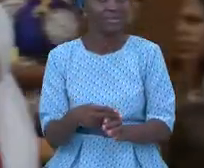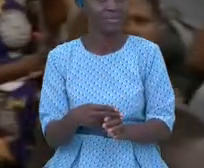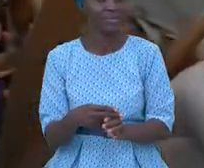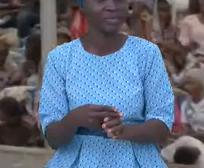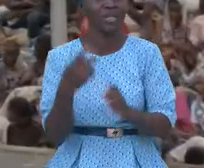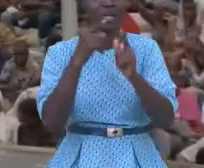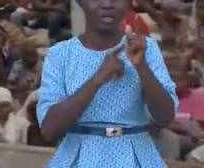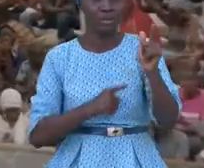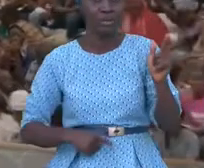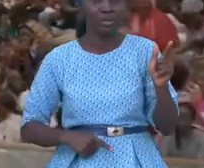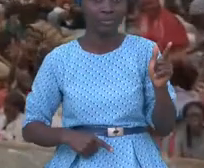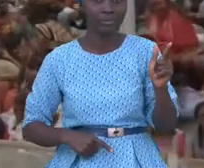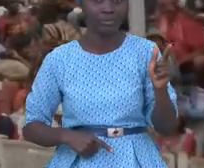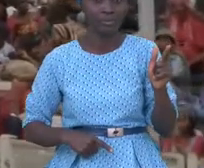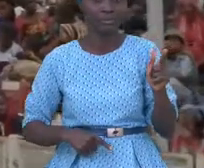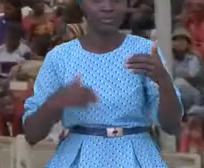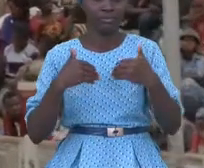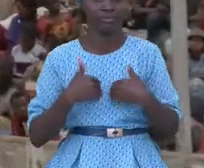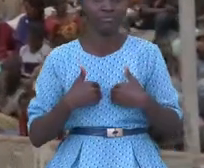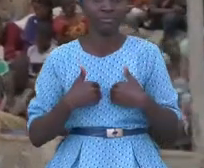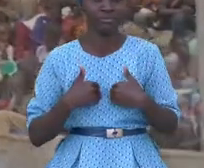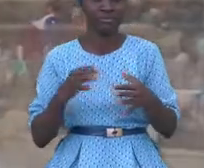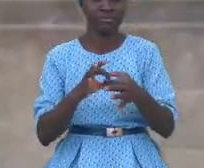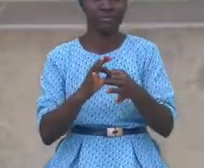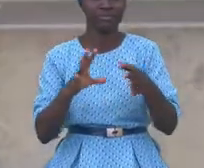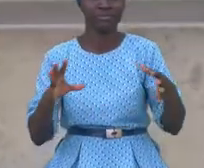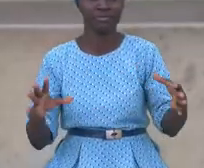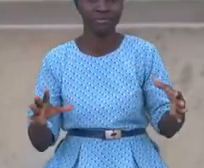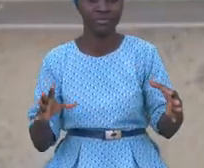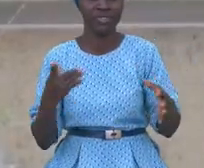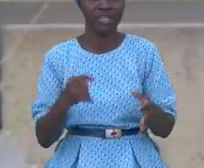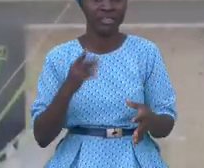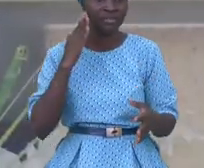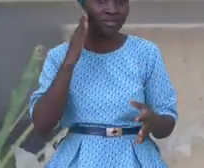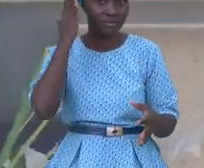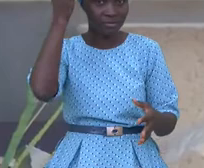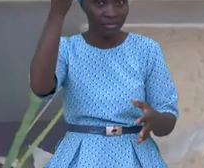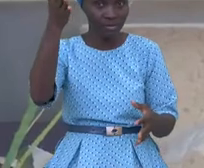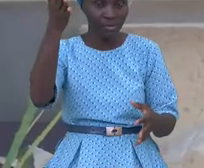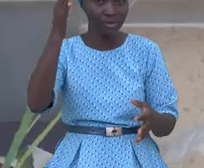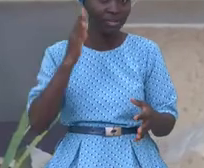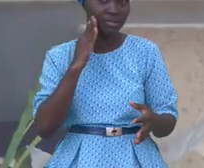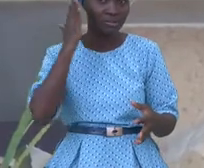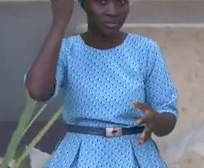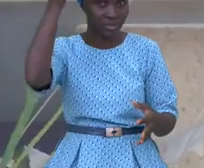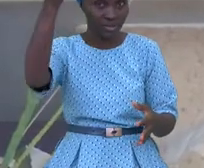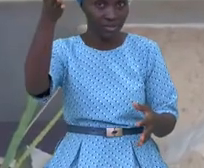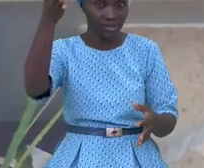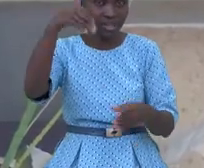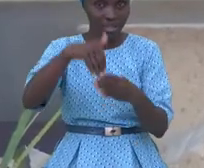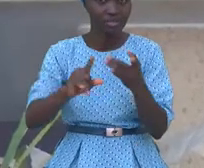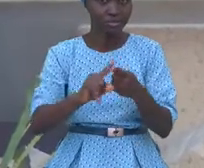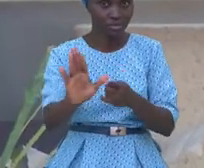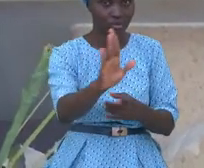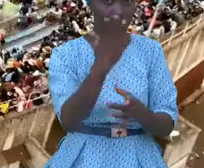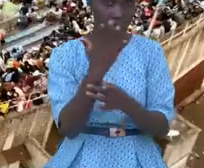The Lord has released your future, your destiny into your hand.